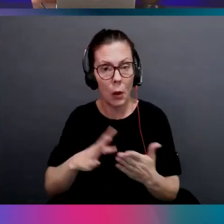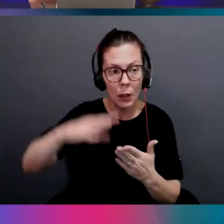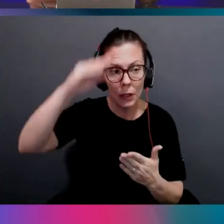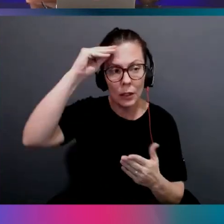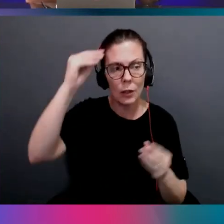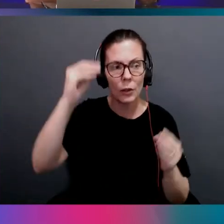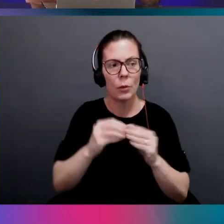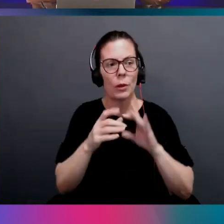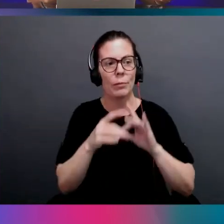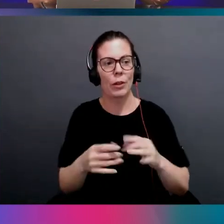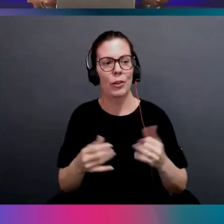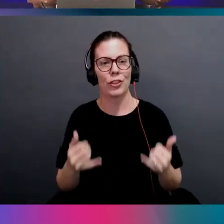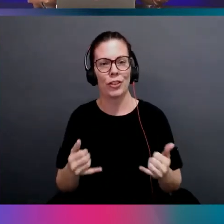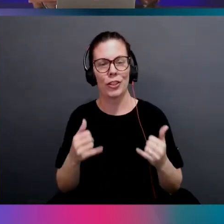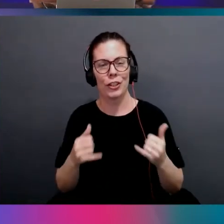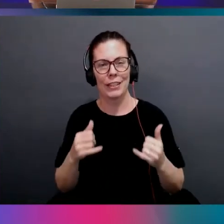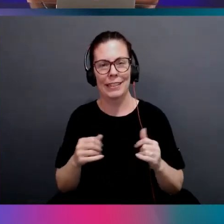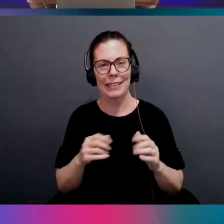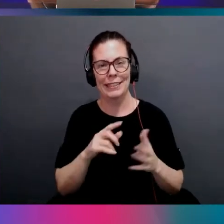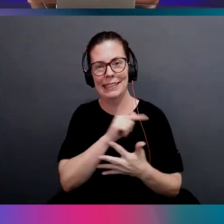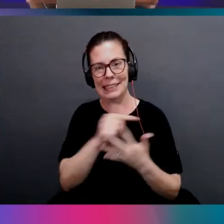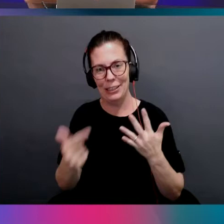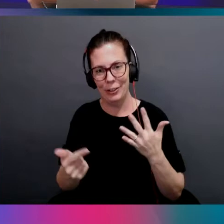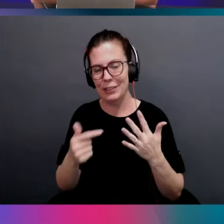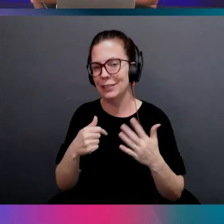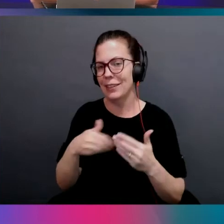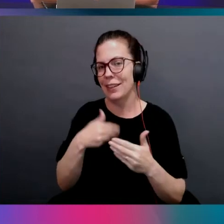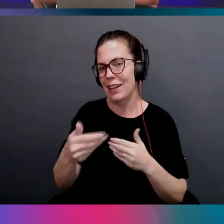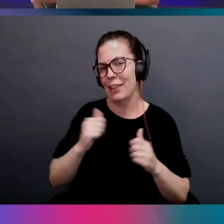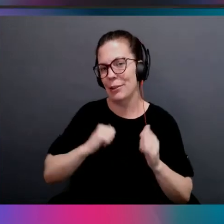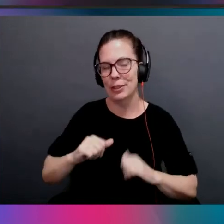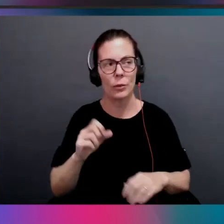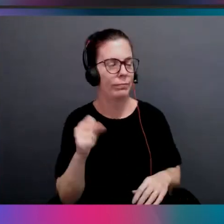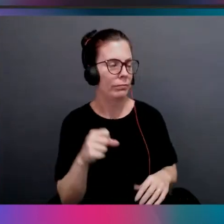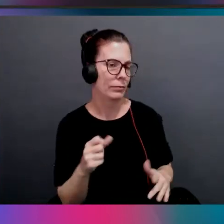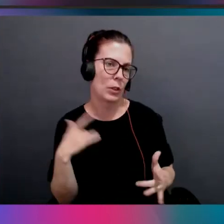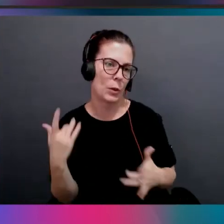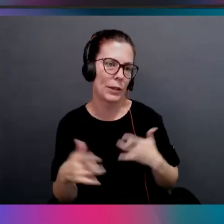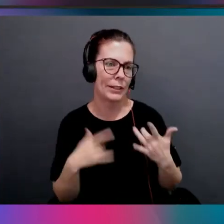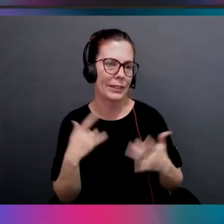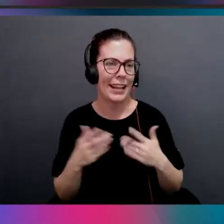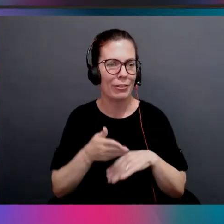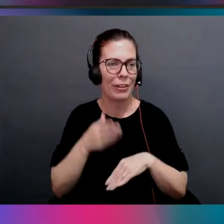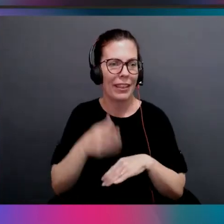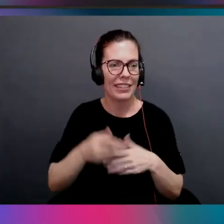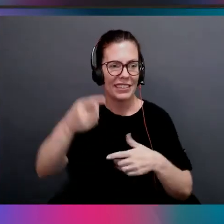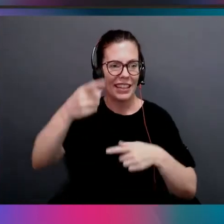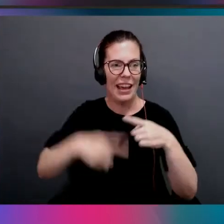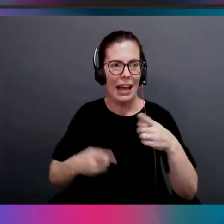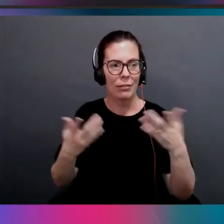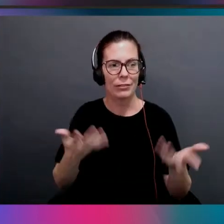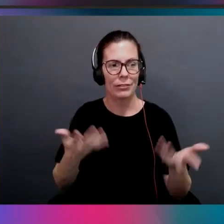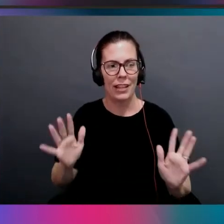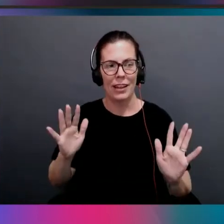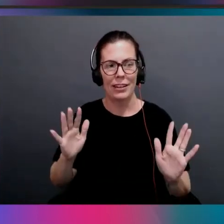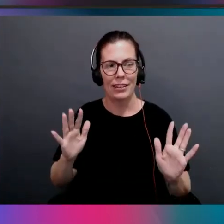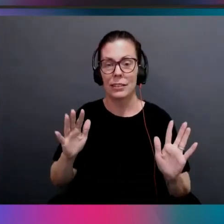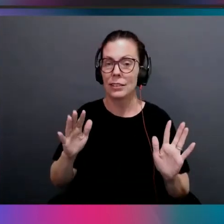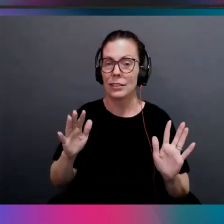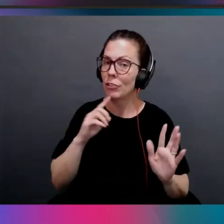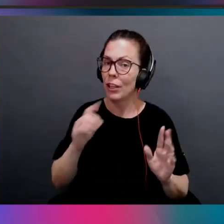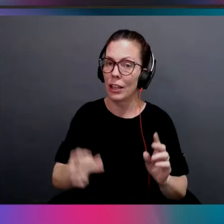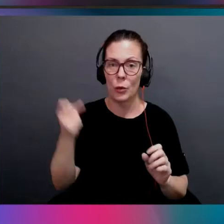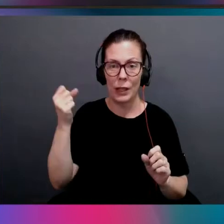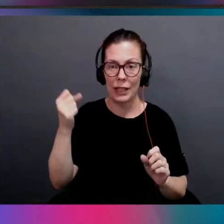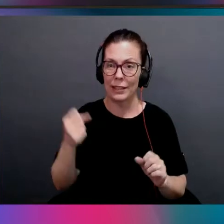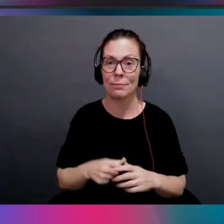current series and the rest of the episodes. Yeah, it's pretty exciting. After this, we'll be halfway done. It's been really going really quick. So